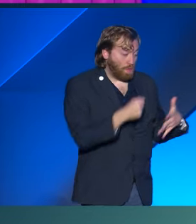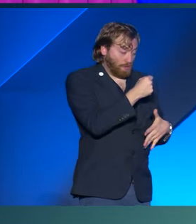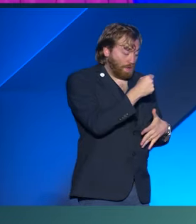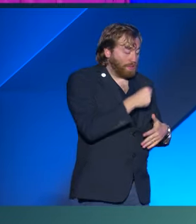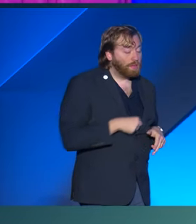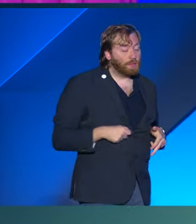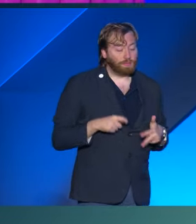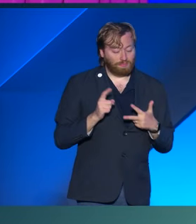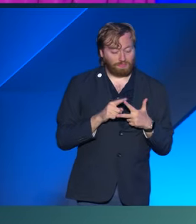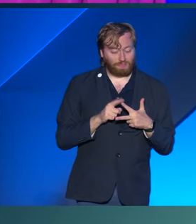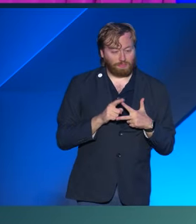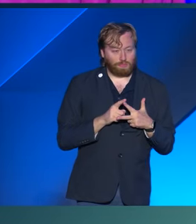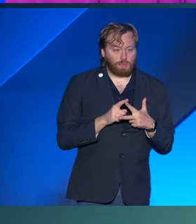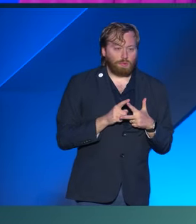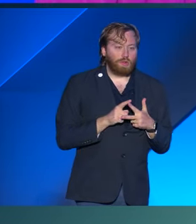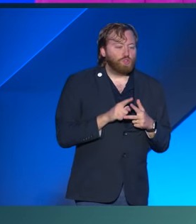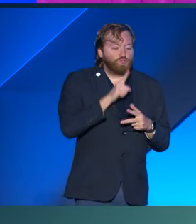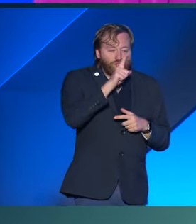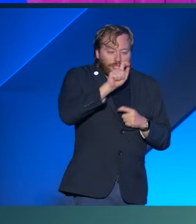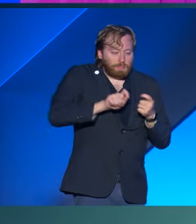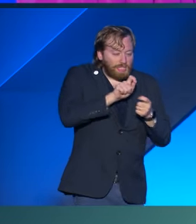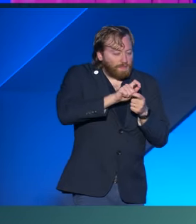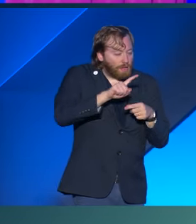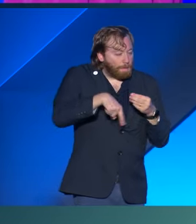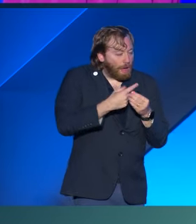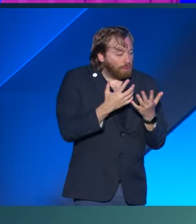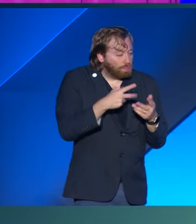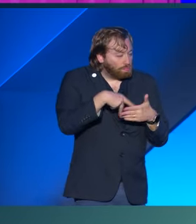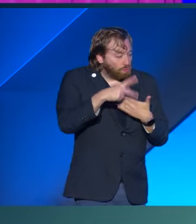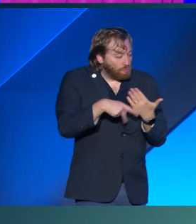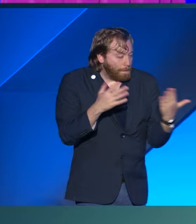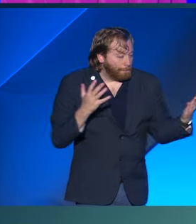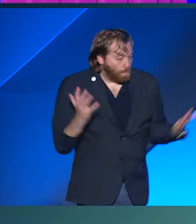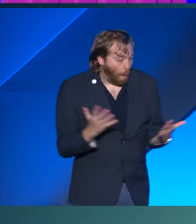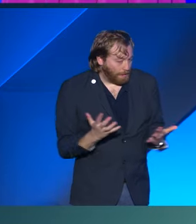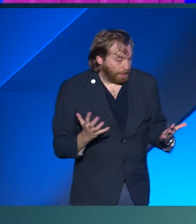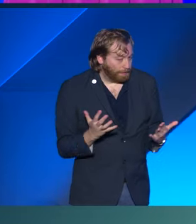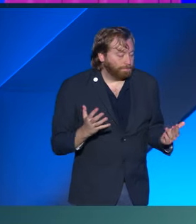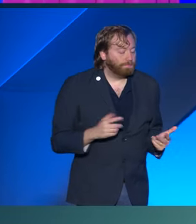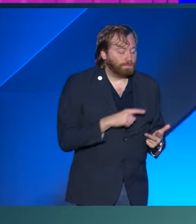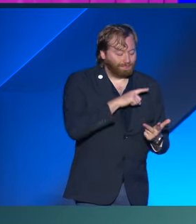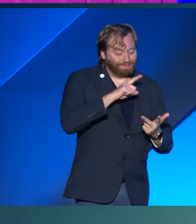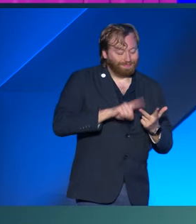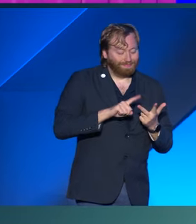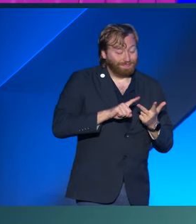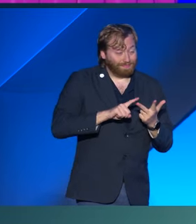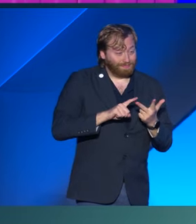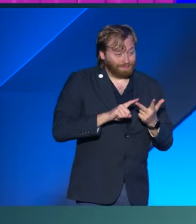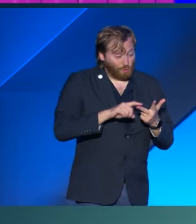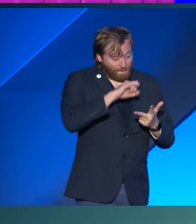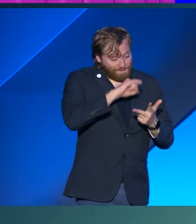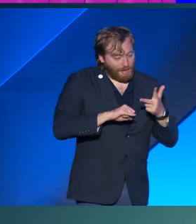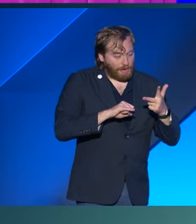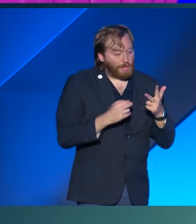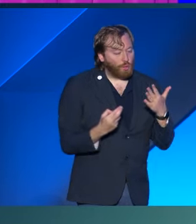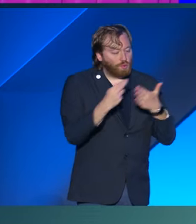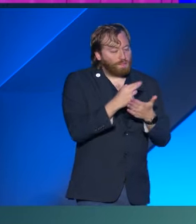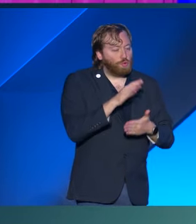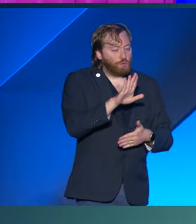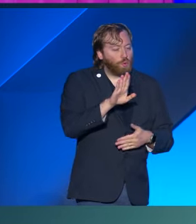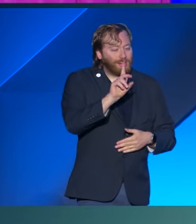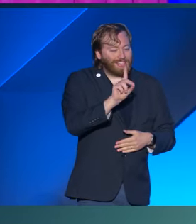get really specific about your programming. And finally, review your DEI benchmarks.